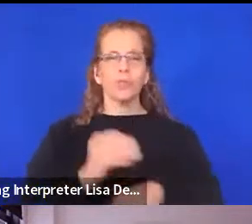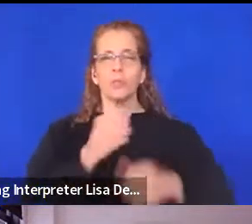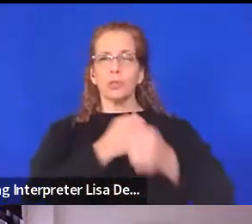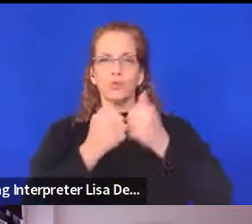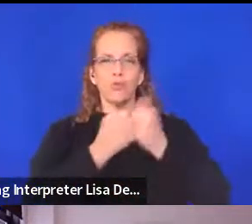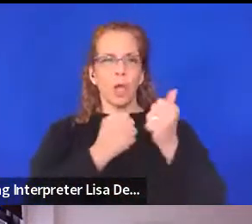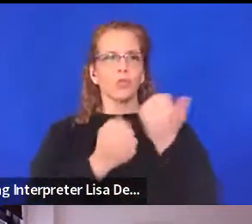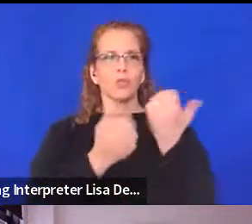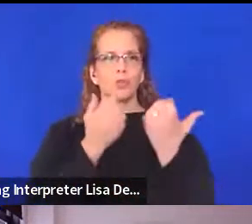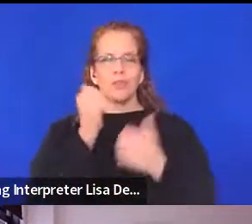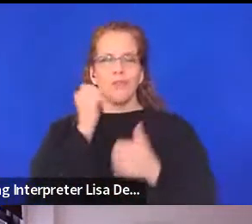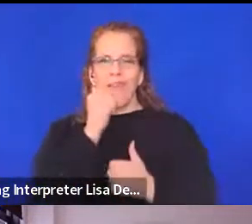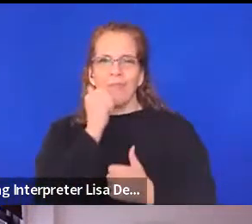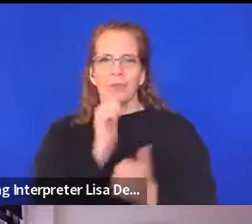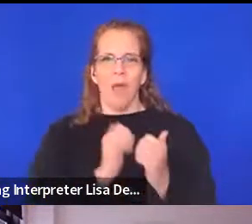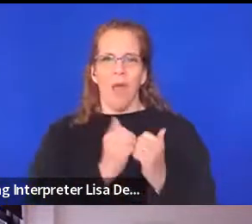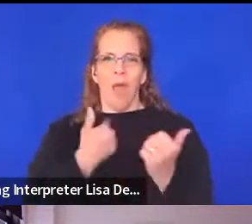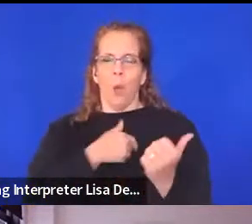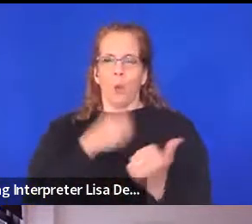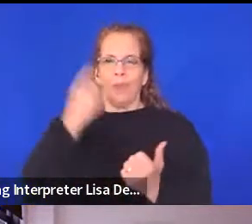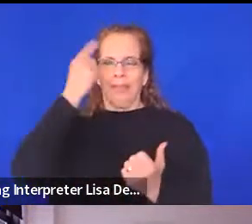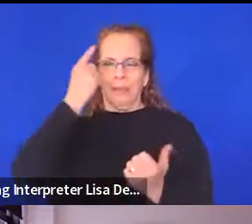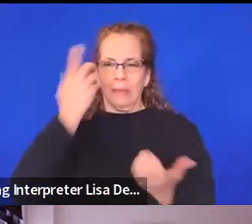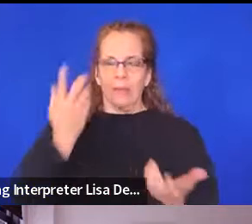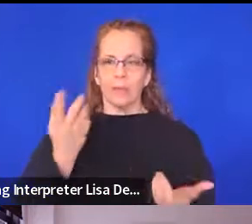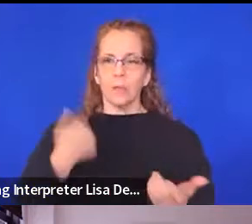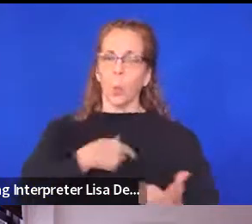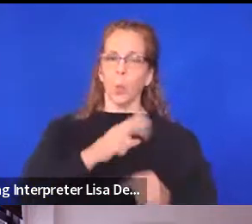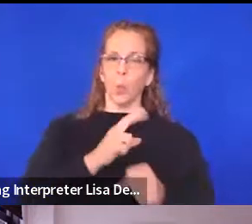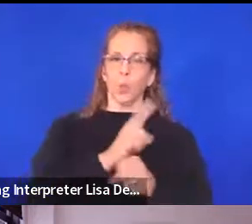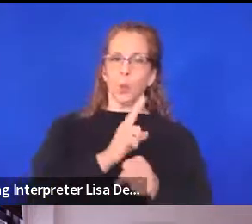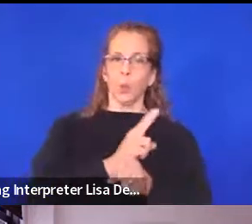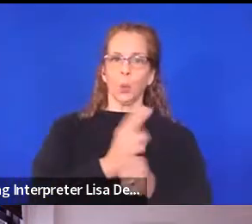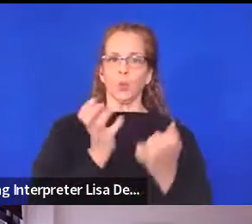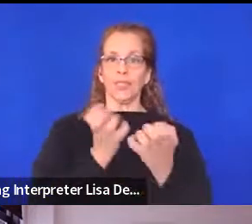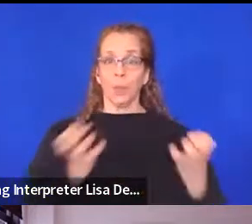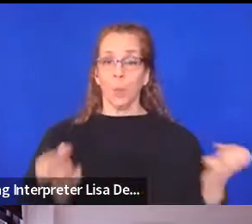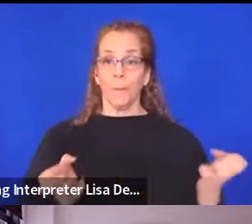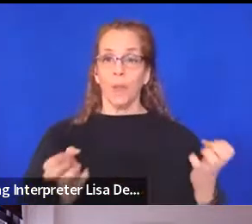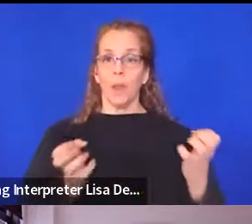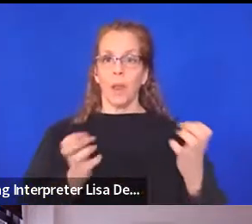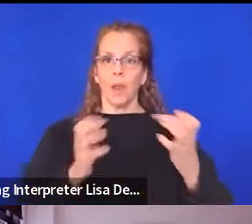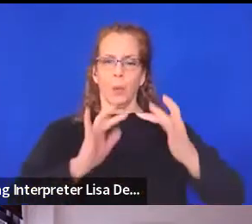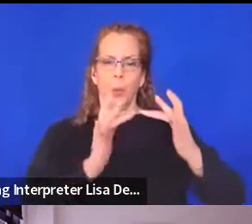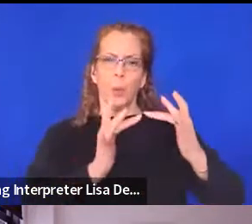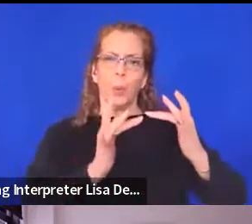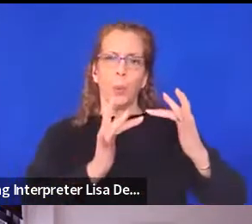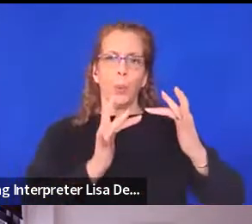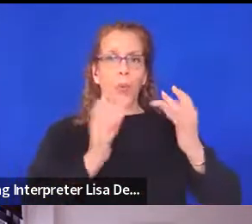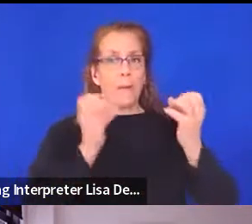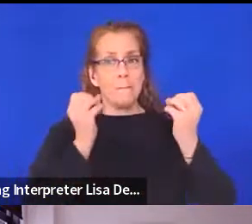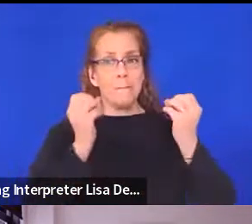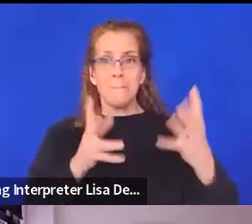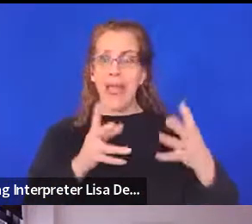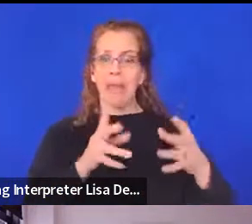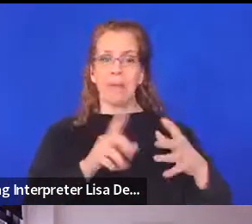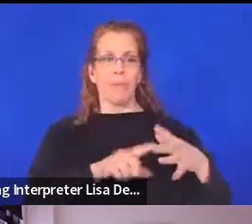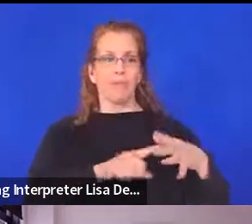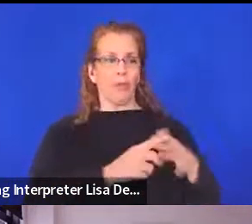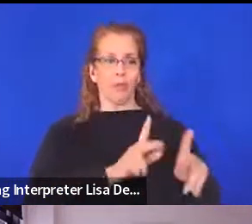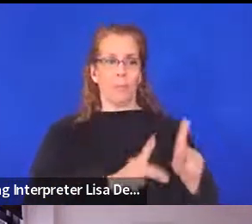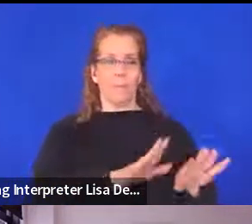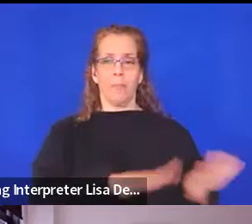every day. We are using equipment and high-speed internet not available in many Indigenous communities. Even